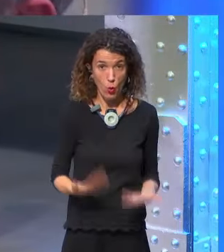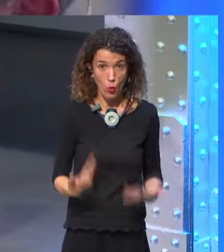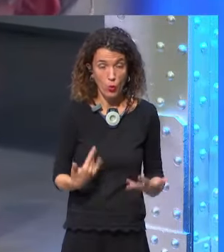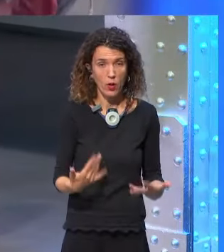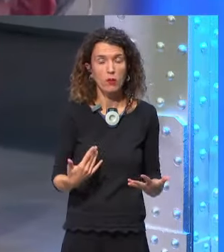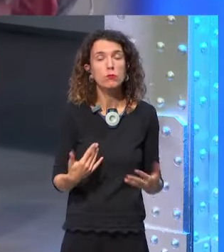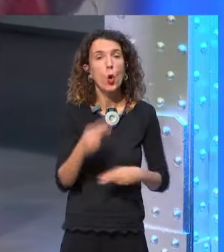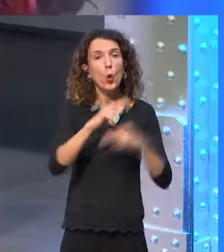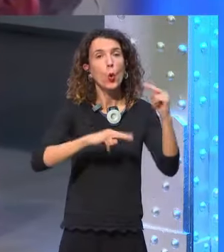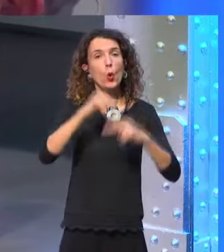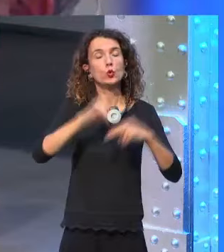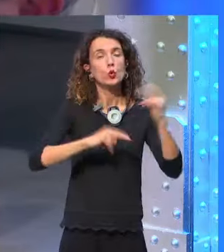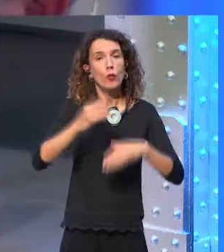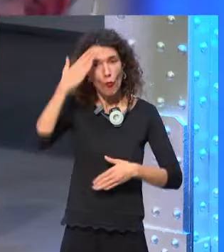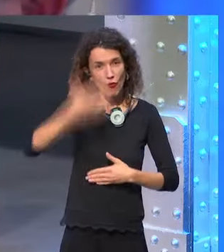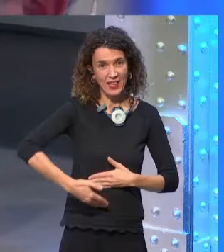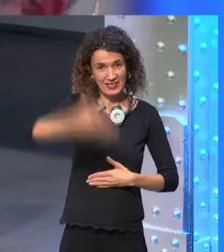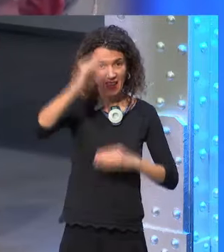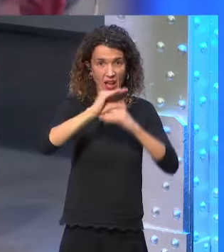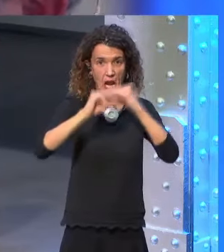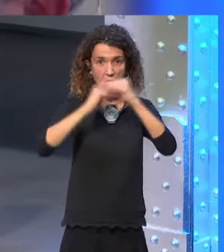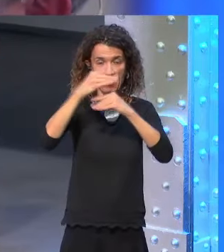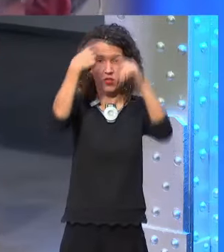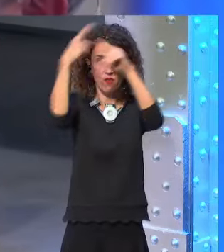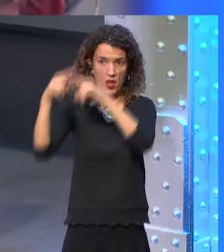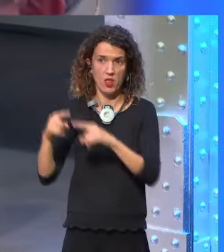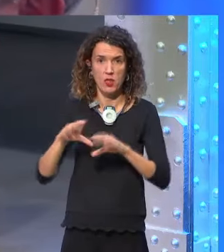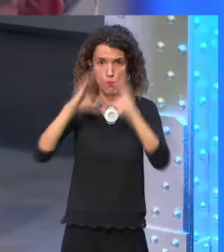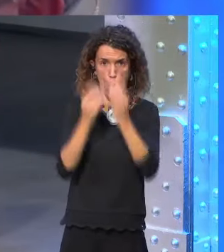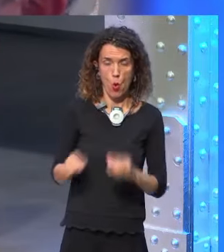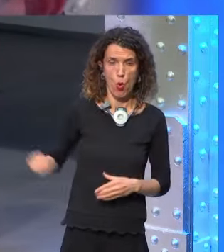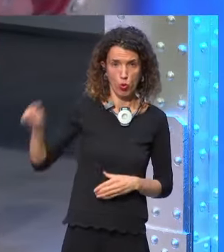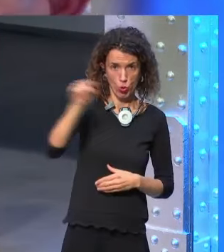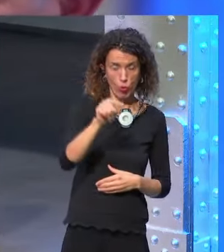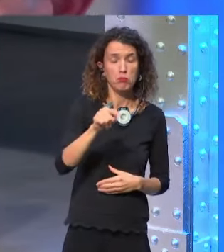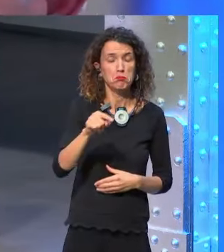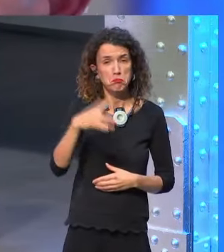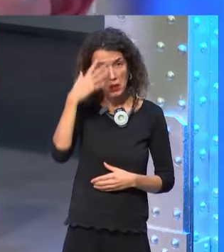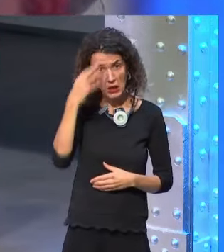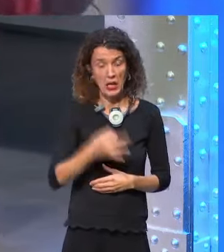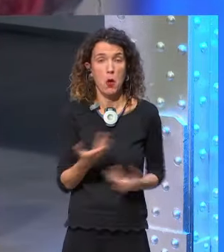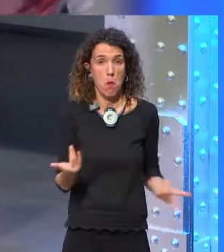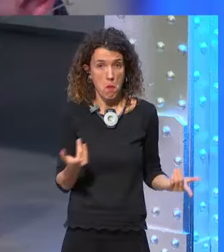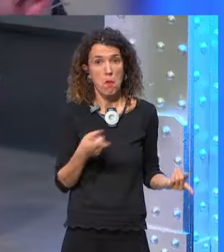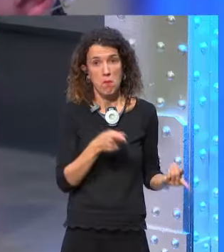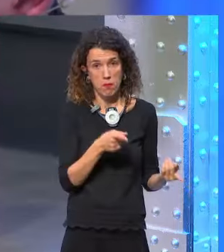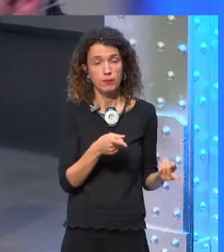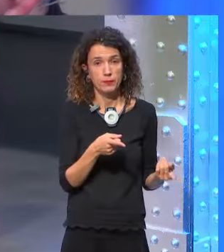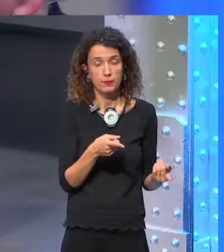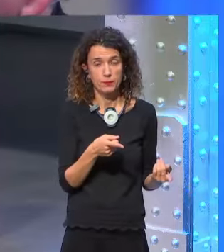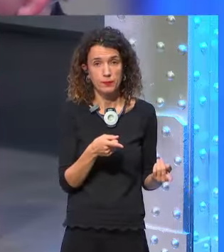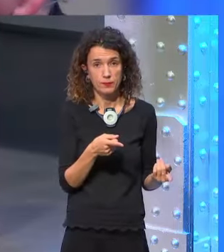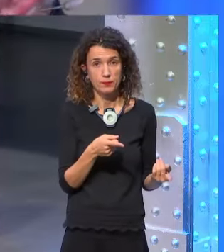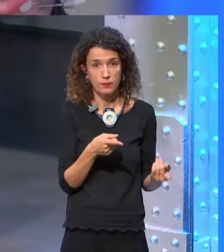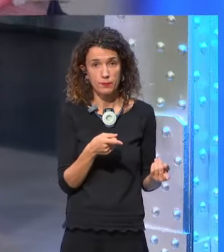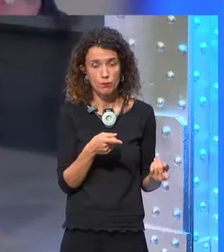facades in different places of the world. Just I think produced a small piece for the Saadit office, etc. So it